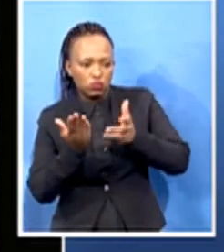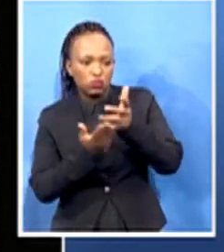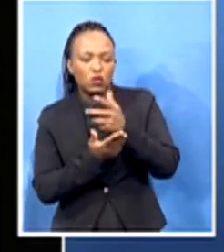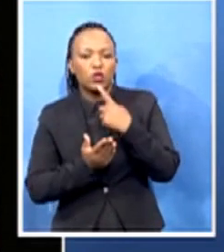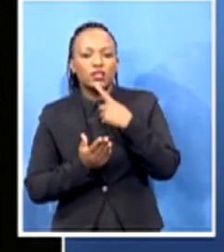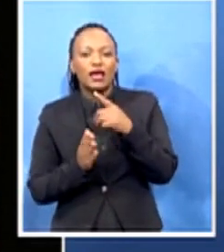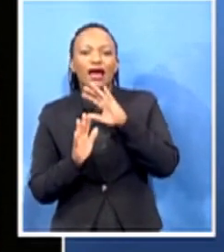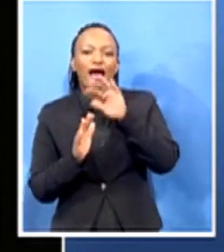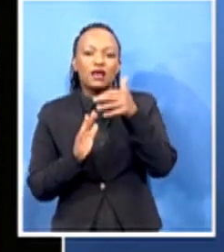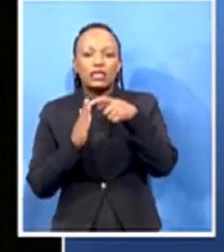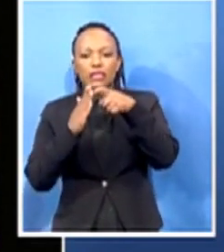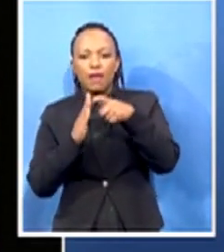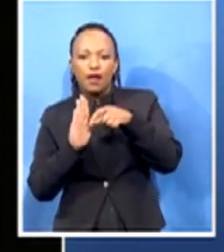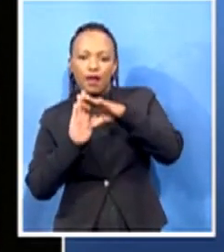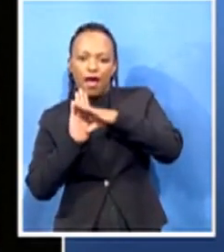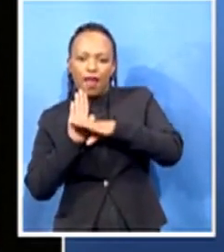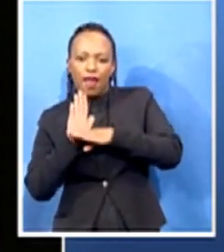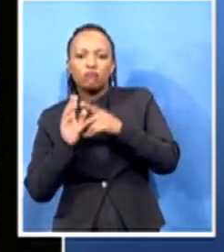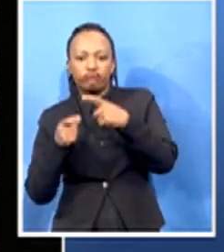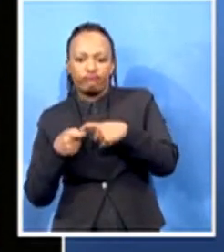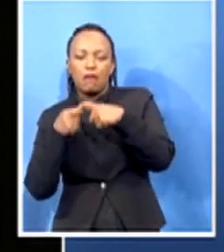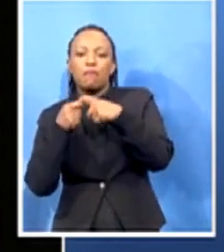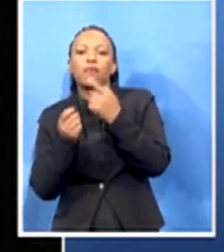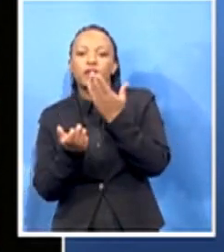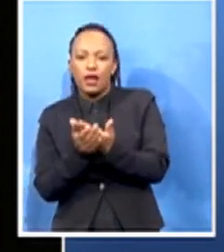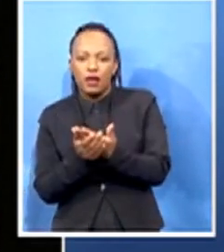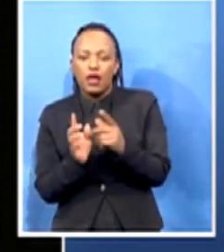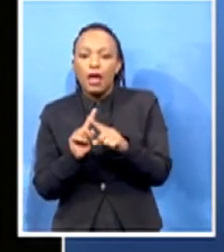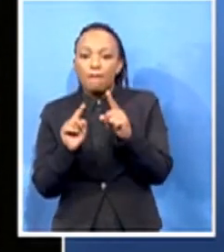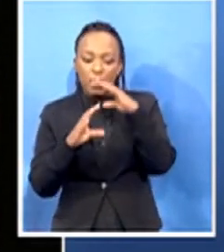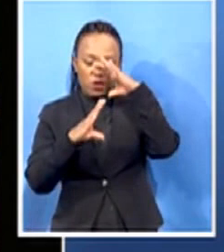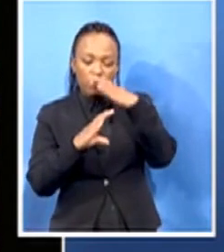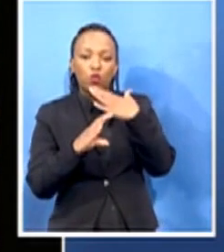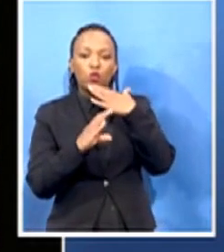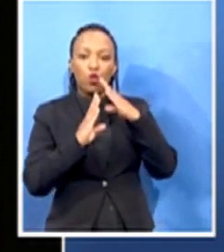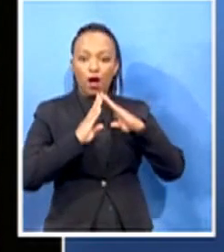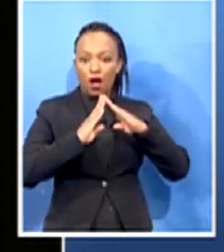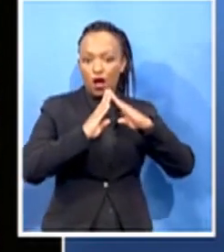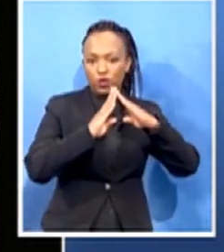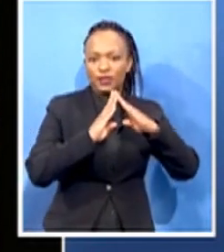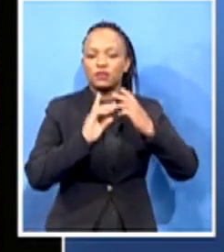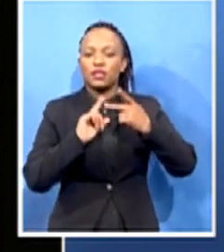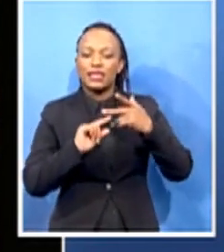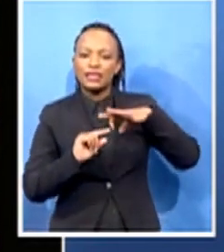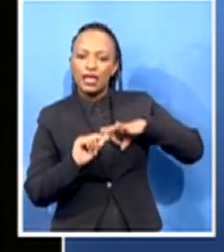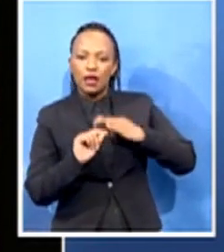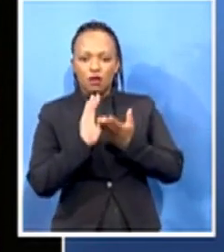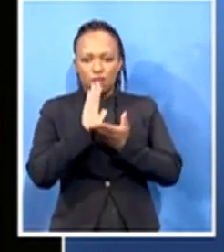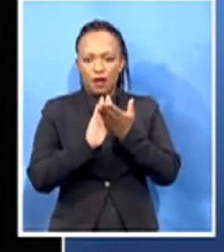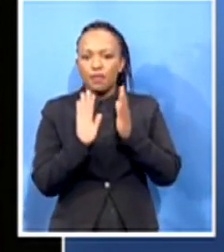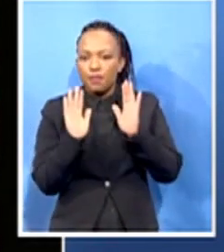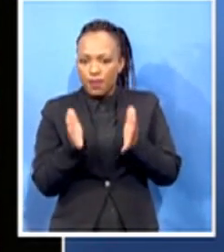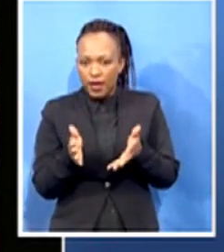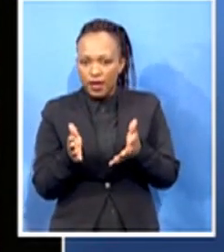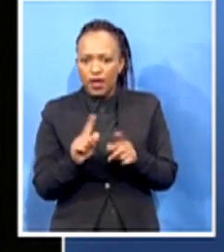only concentrate on housing and the wage increase. But having said that, I can confirm